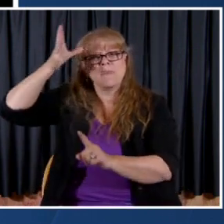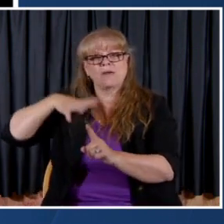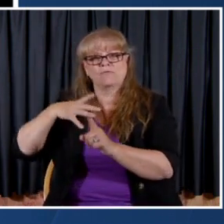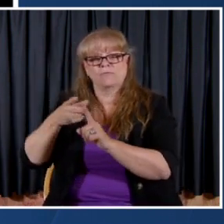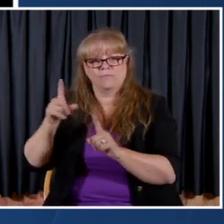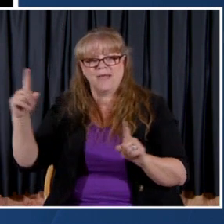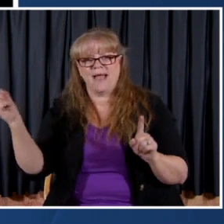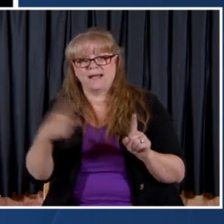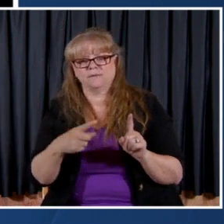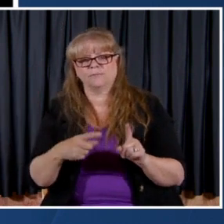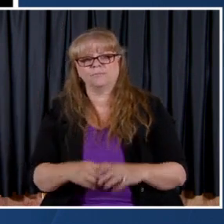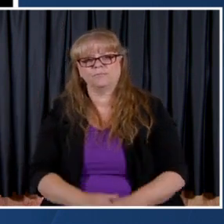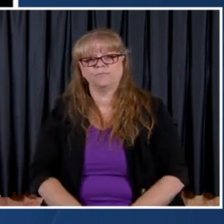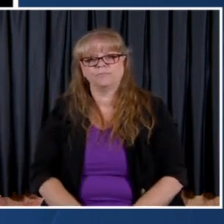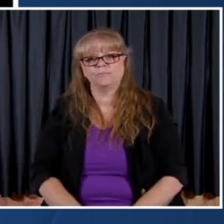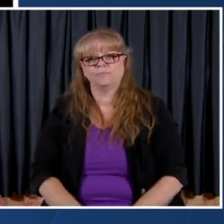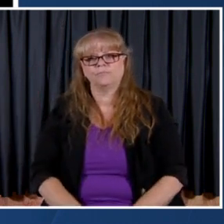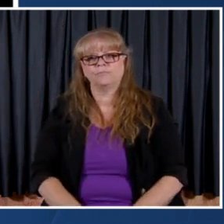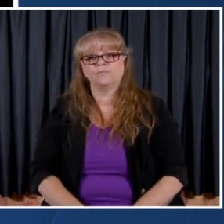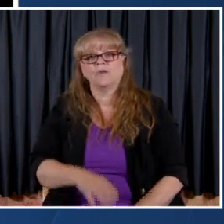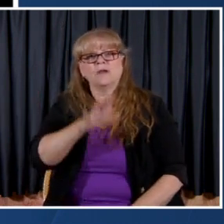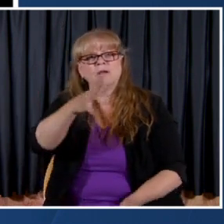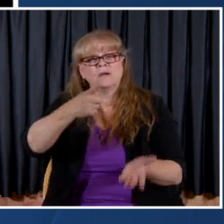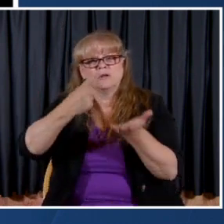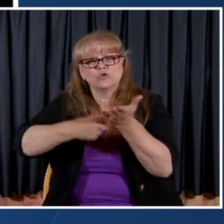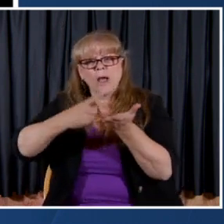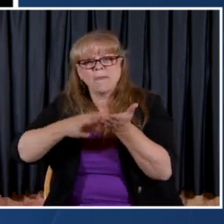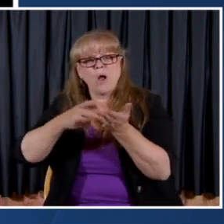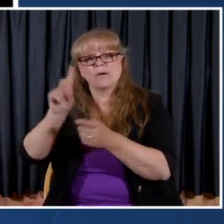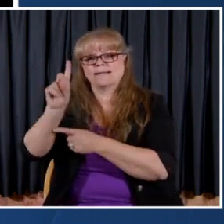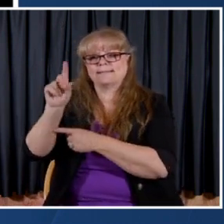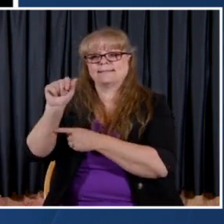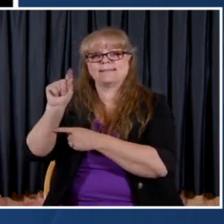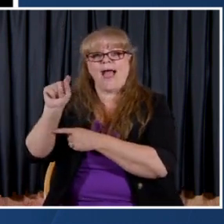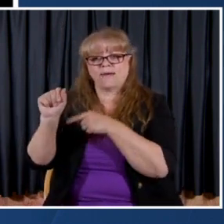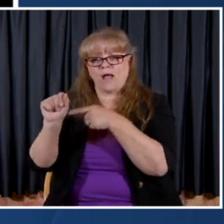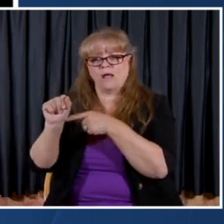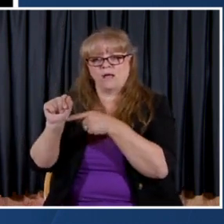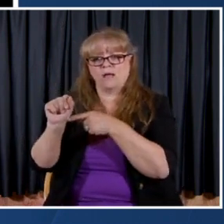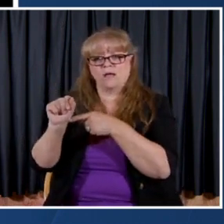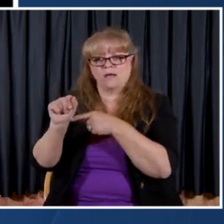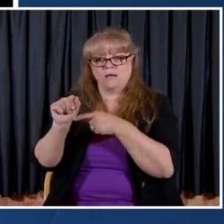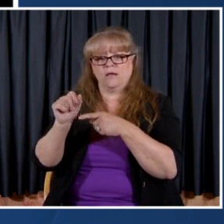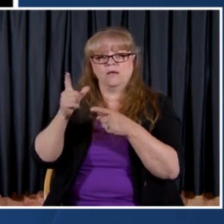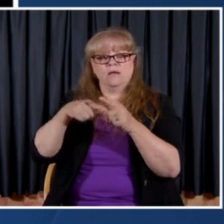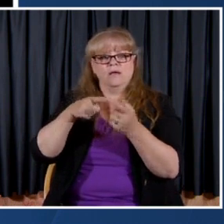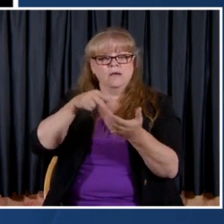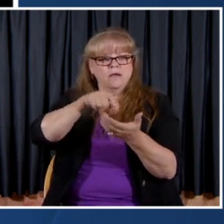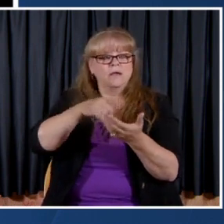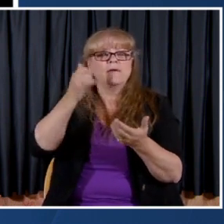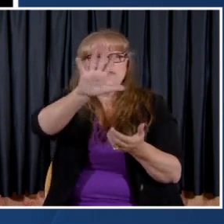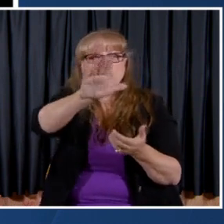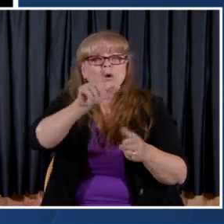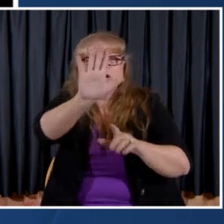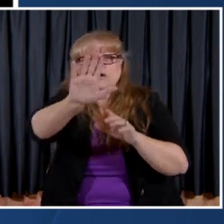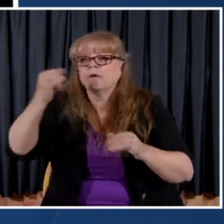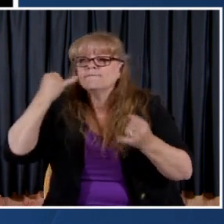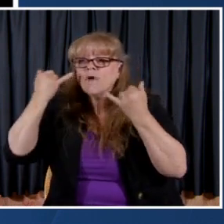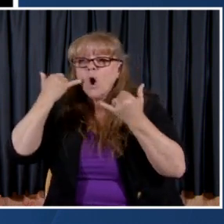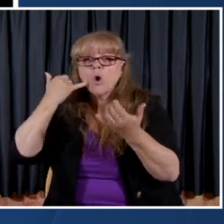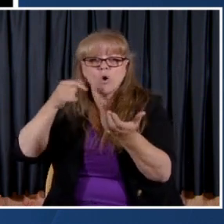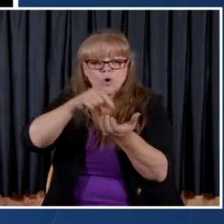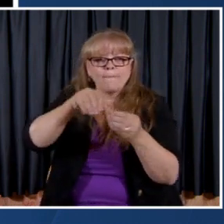data from a third-party company. One, what do the most up-to-date numbers say now about Coloradans' social distancing since the restrictions have